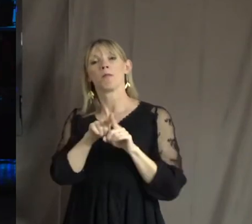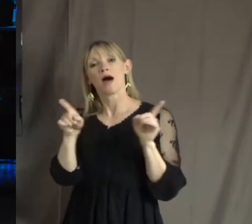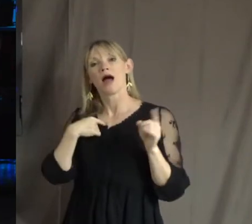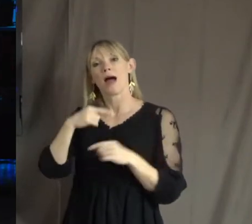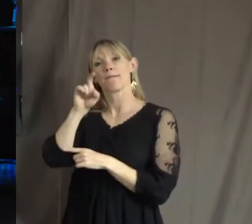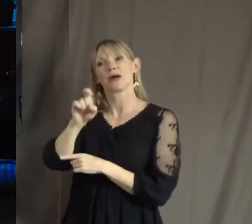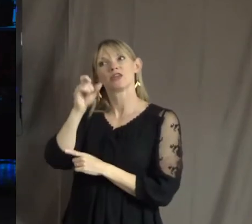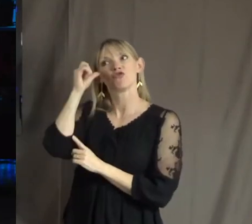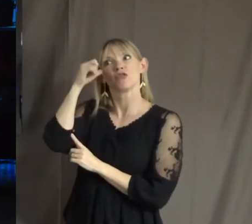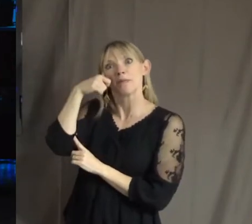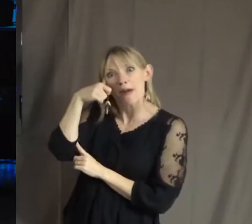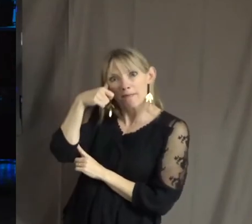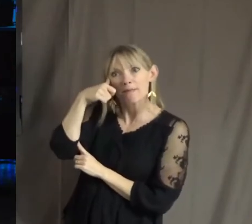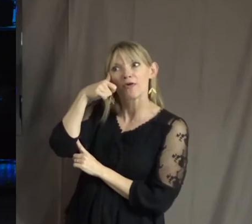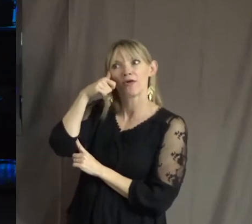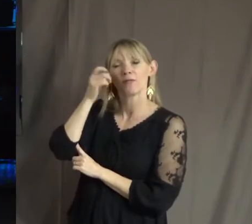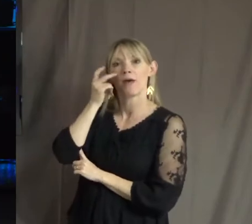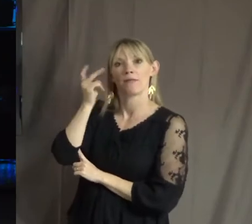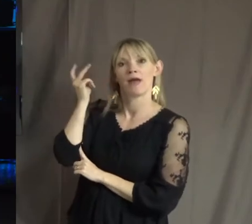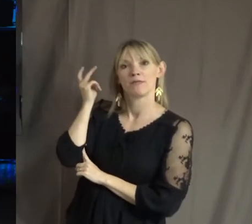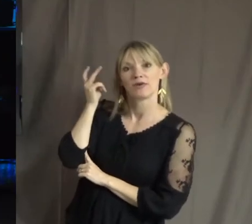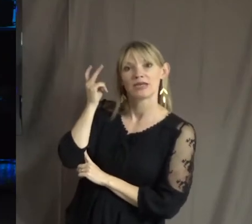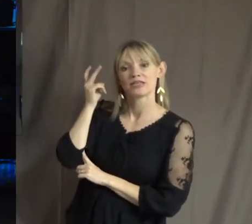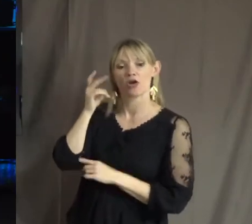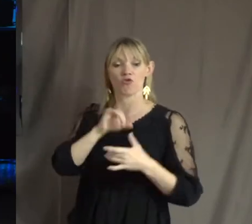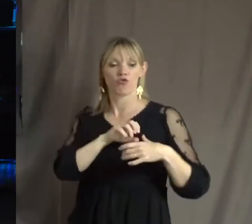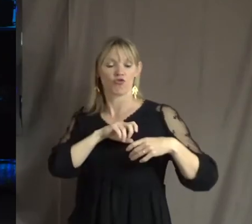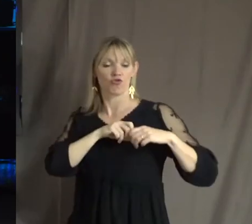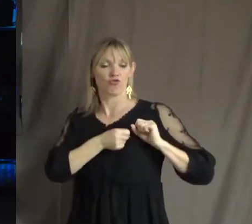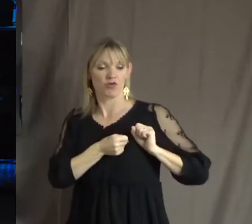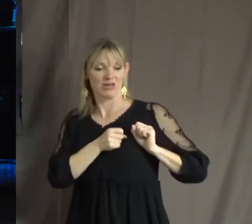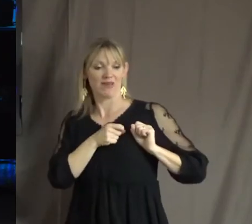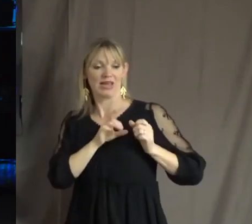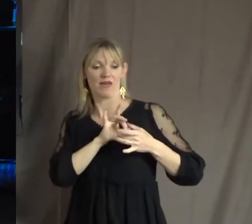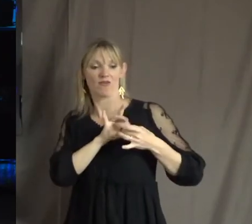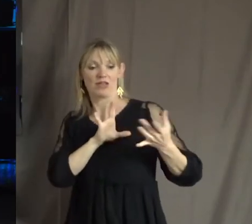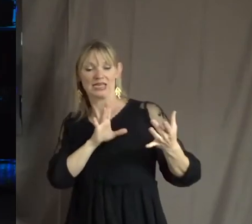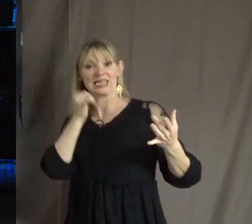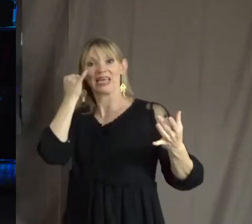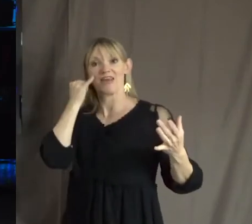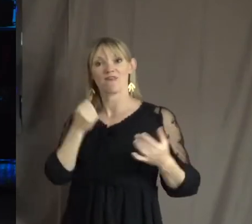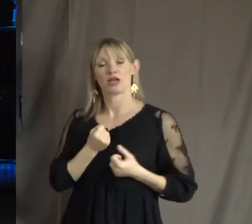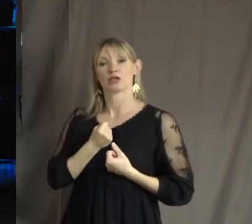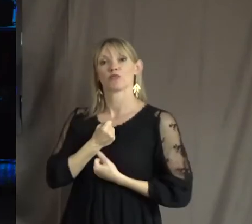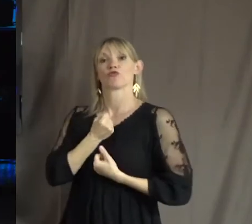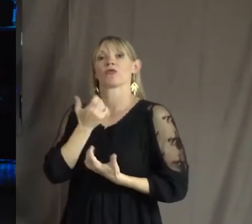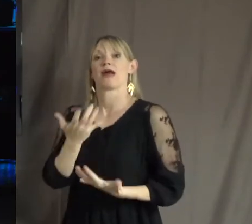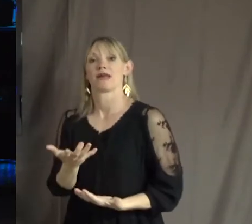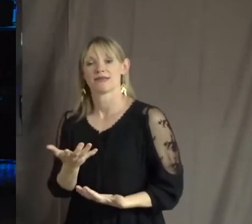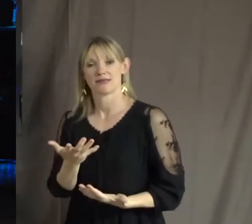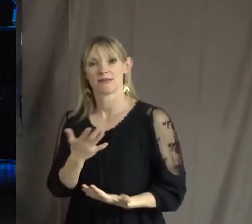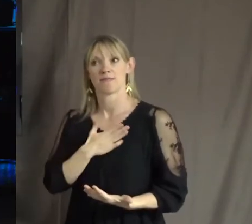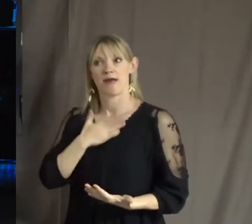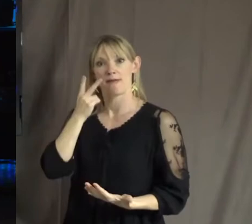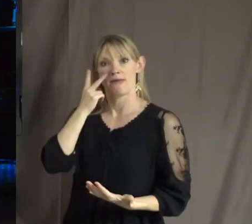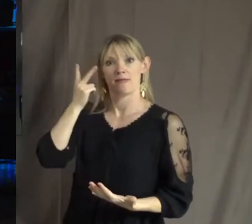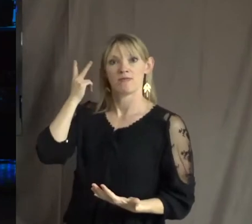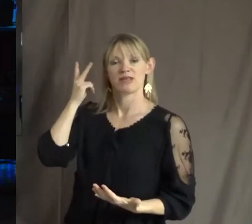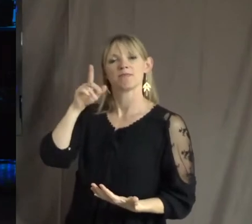I can release my grief, but only if I express its memories, and grief must have a heart to hold